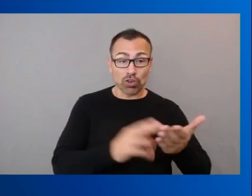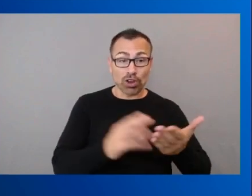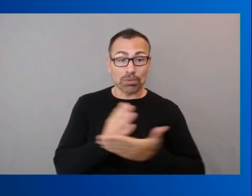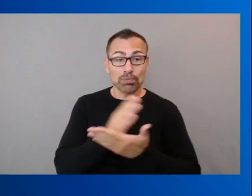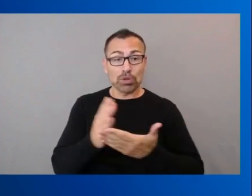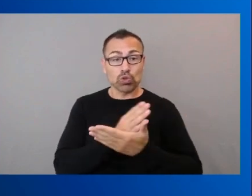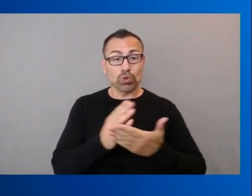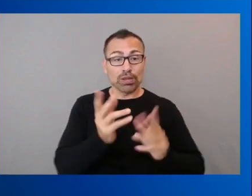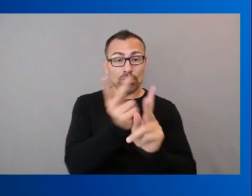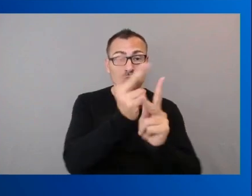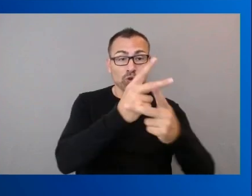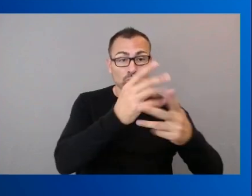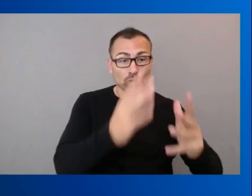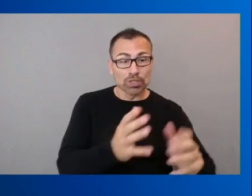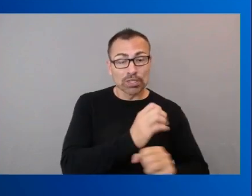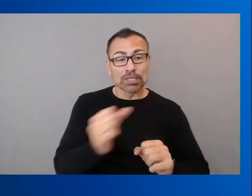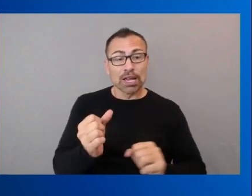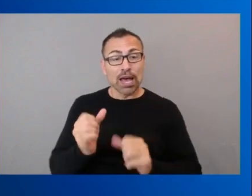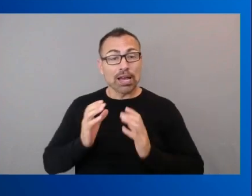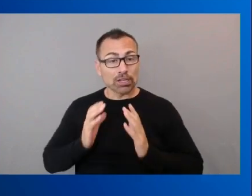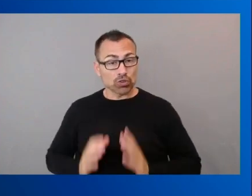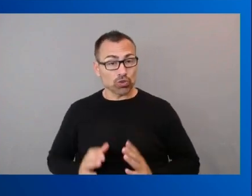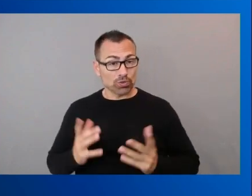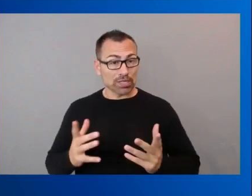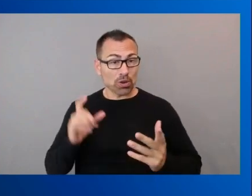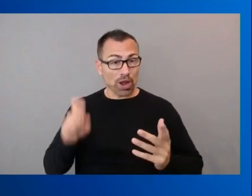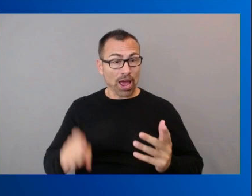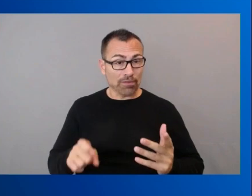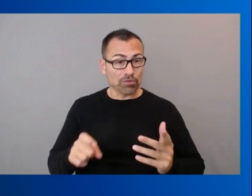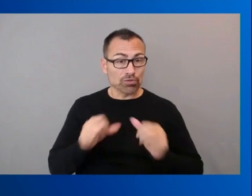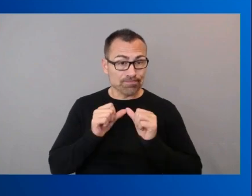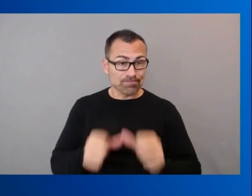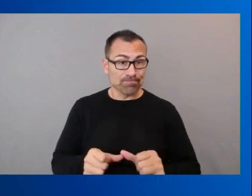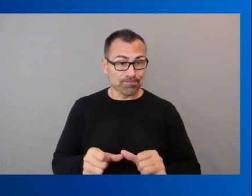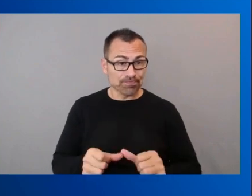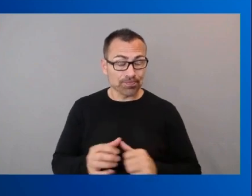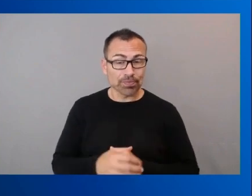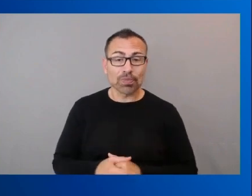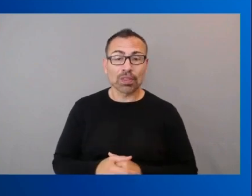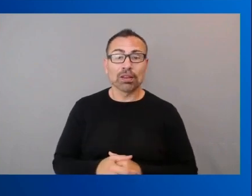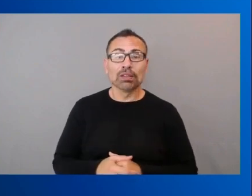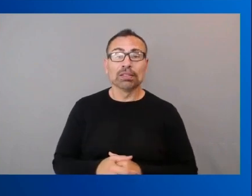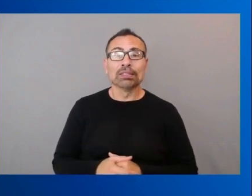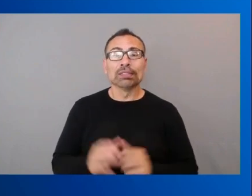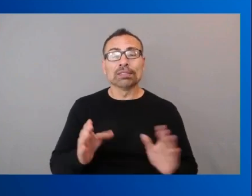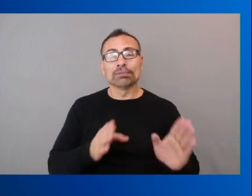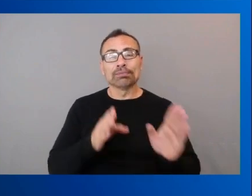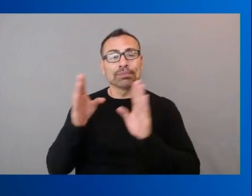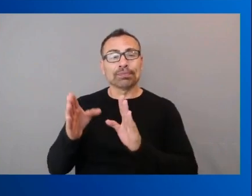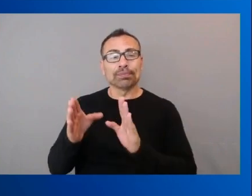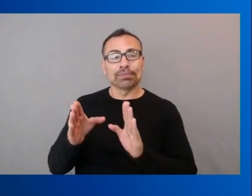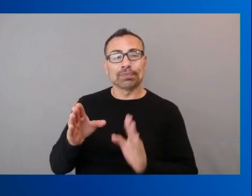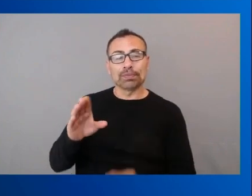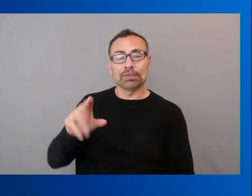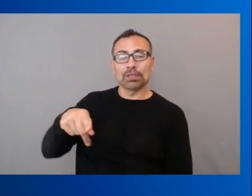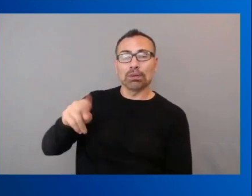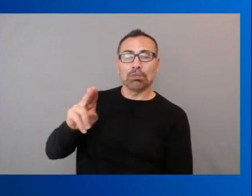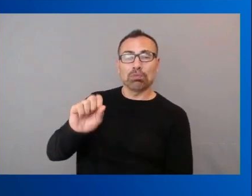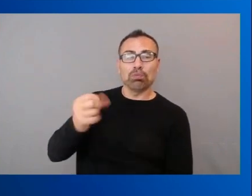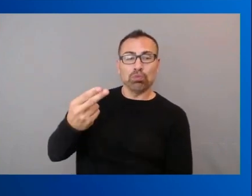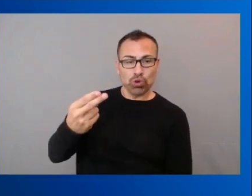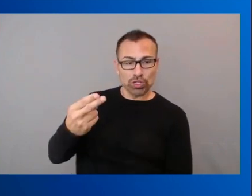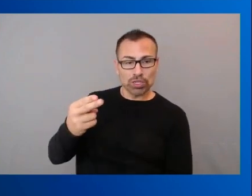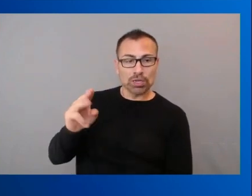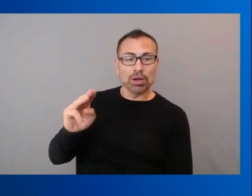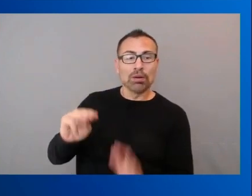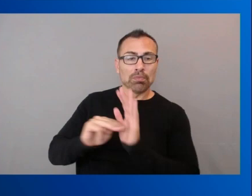maintain. That probably me as the producer needs to maintain. It's this kind of push model, so I'm pushing state and information downstream, and also we spoke